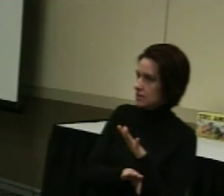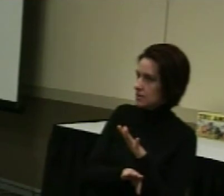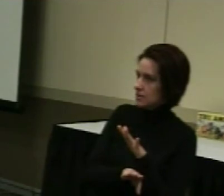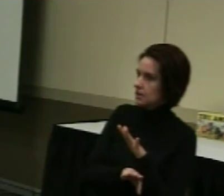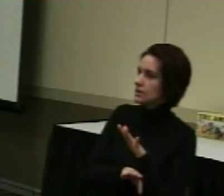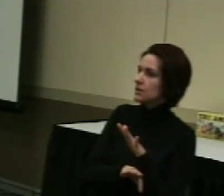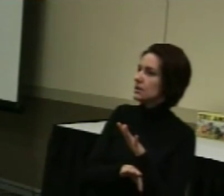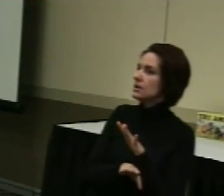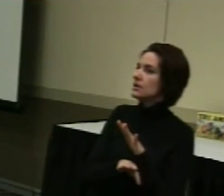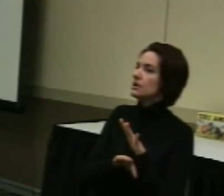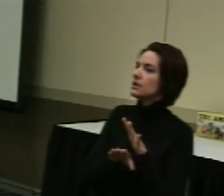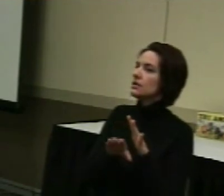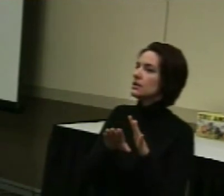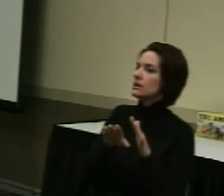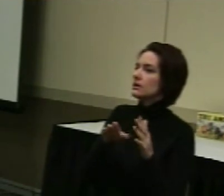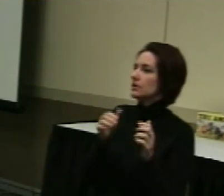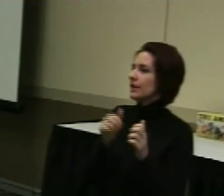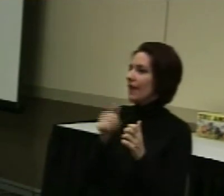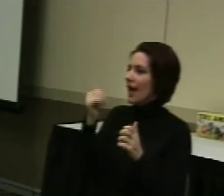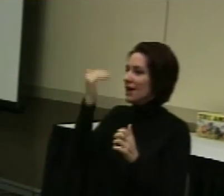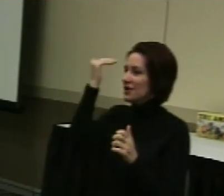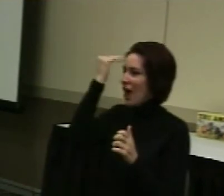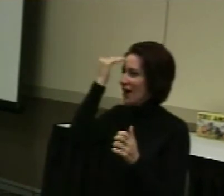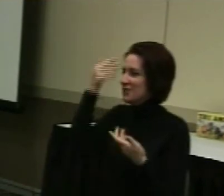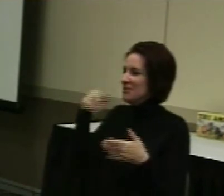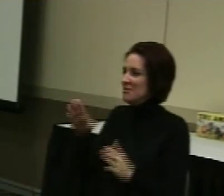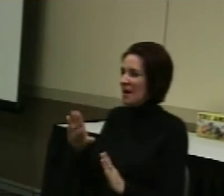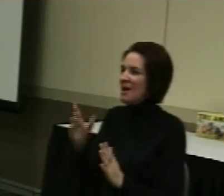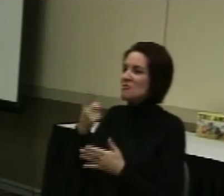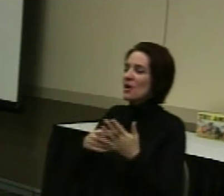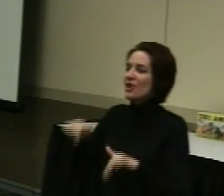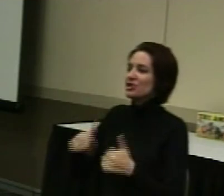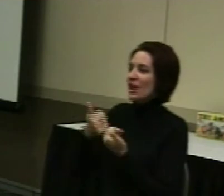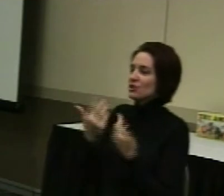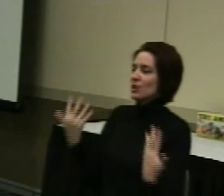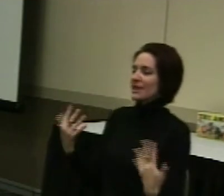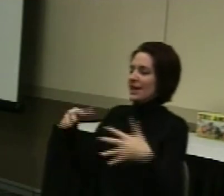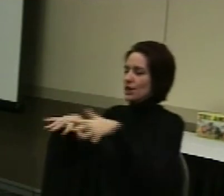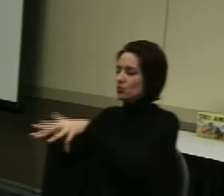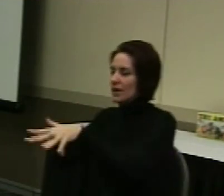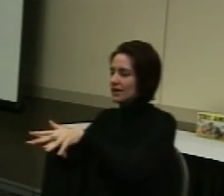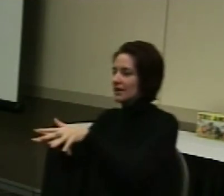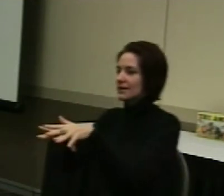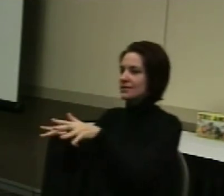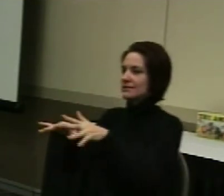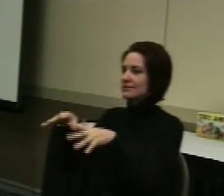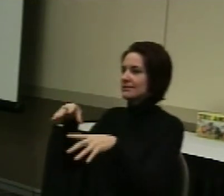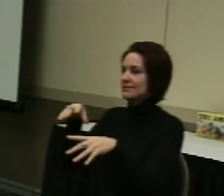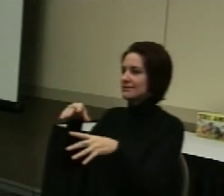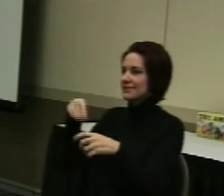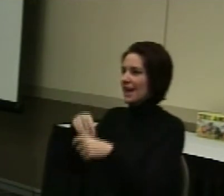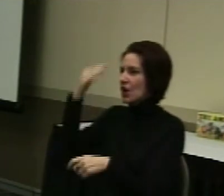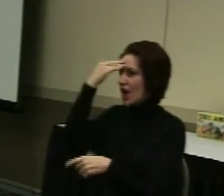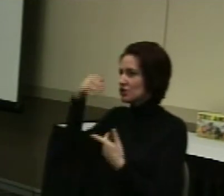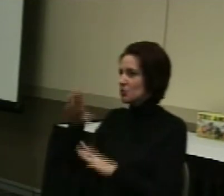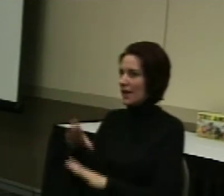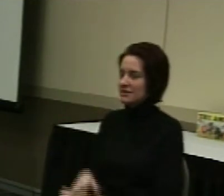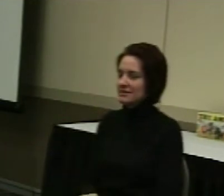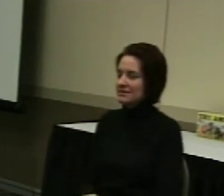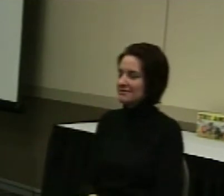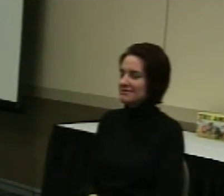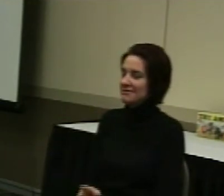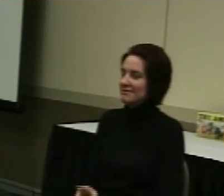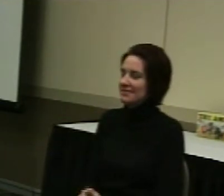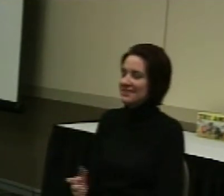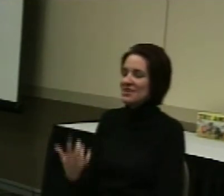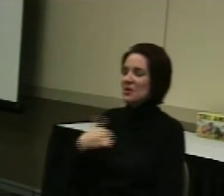in a conscious way. What are the challenges to integrating it in a challenging way, in a conscious way? We